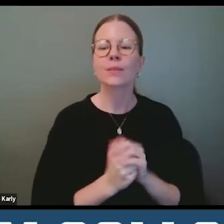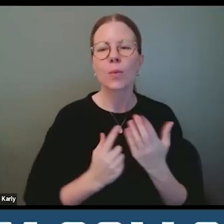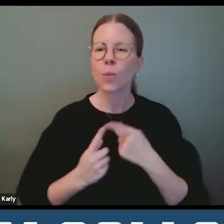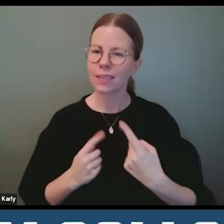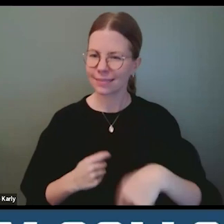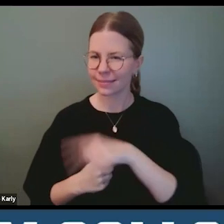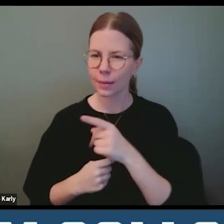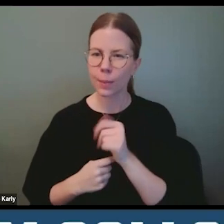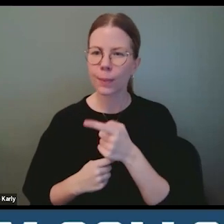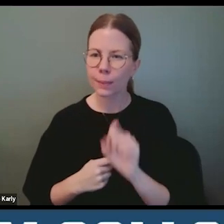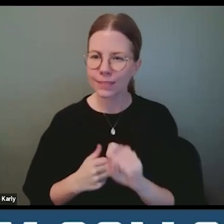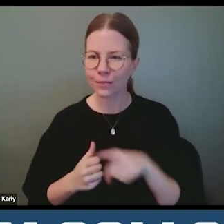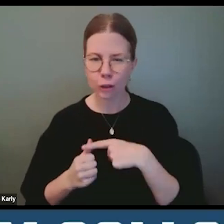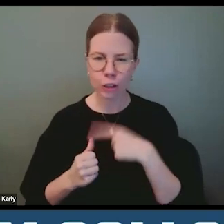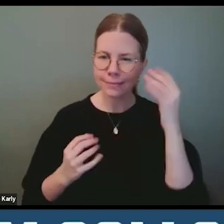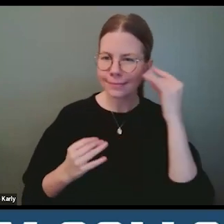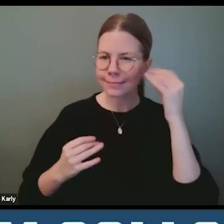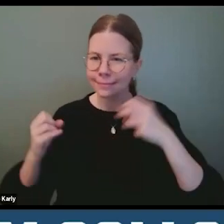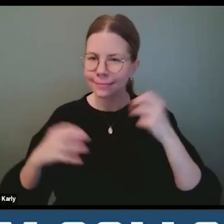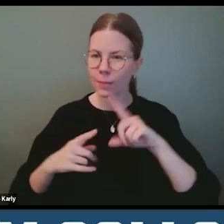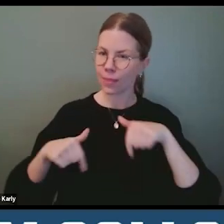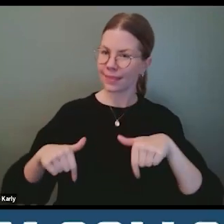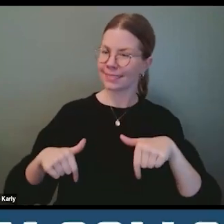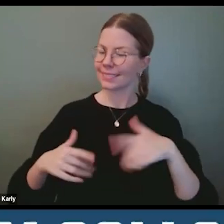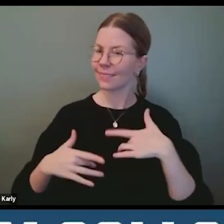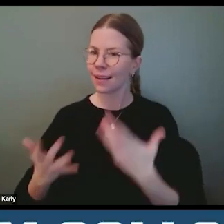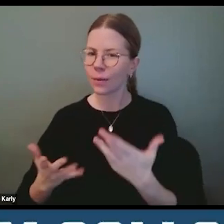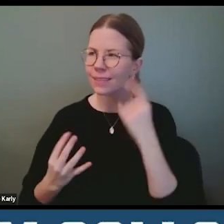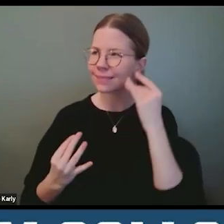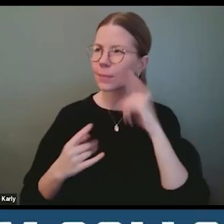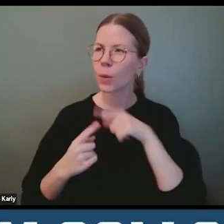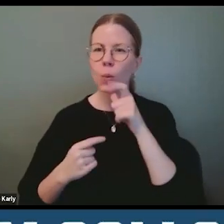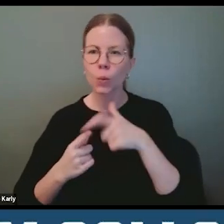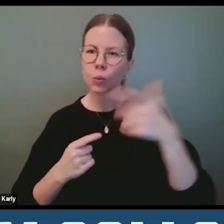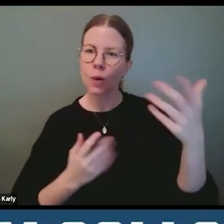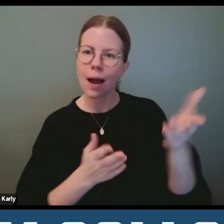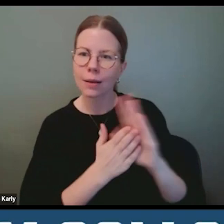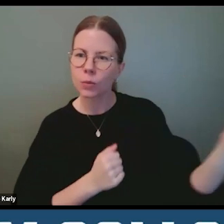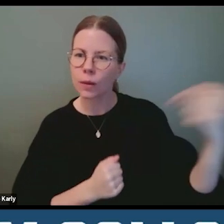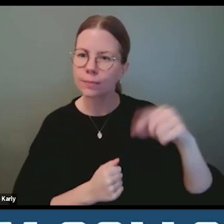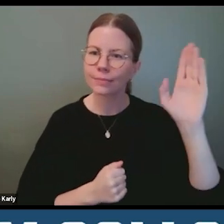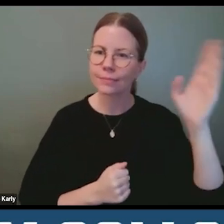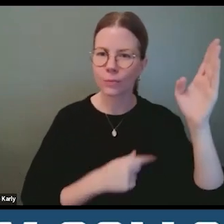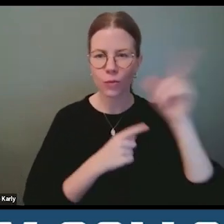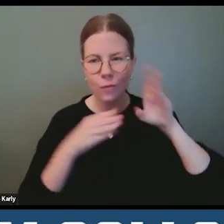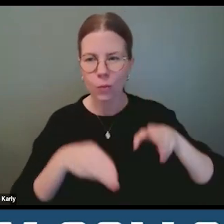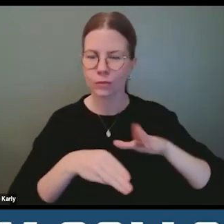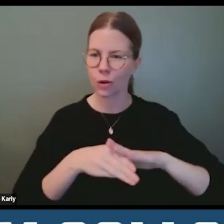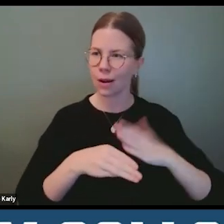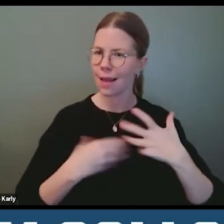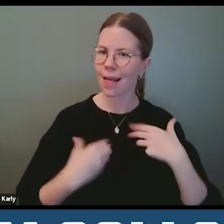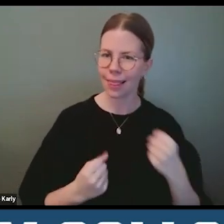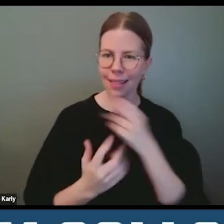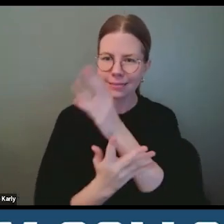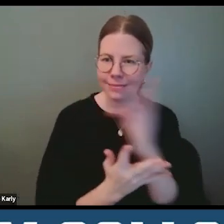at PIPS, we were thinking, who do we want to bring that really looks at different aspects of this connected health? And Dr. Marc Lipsitch made